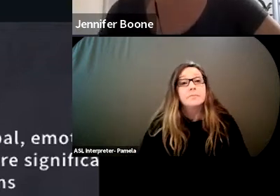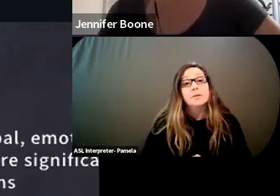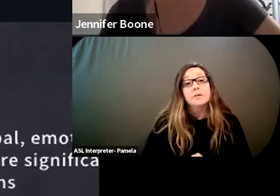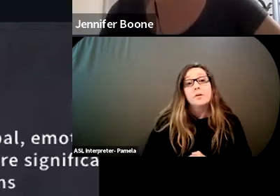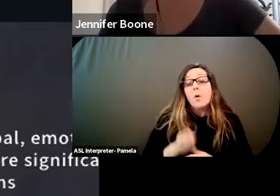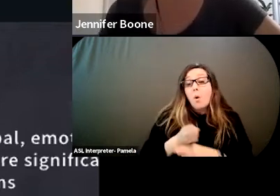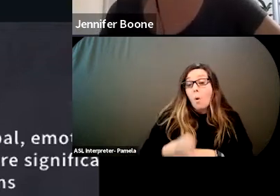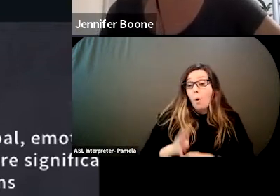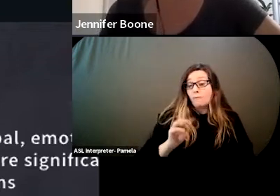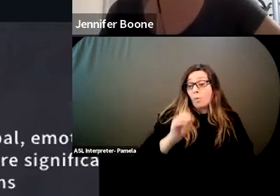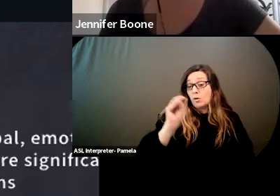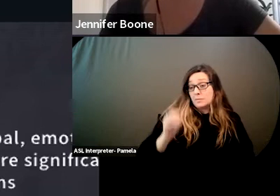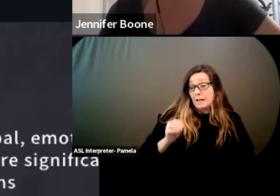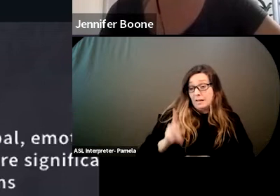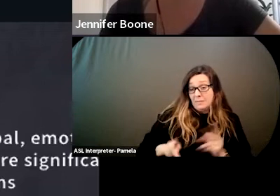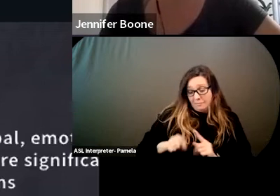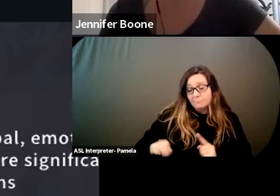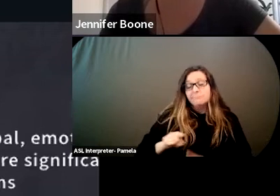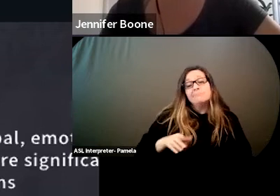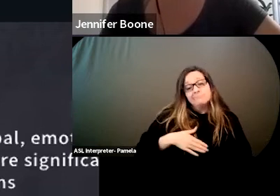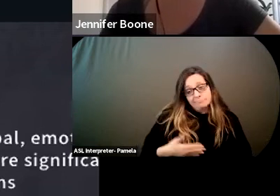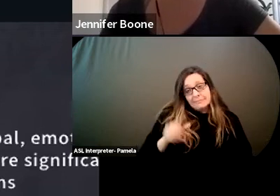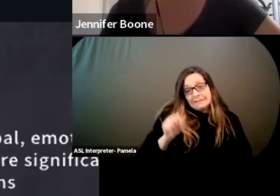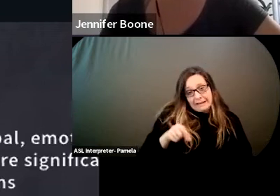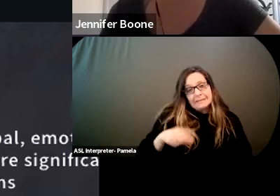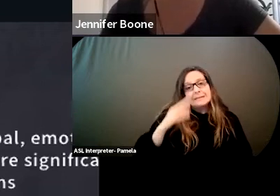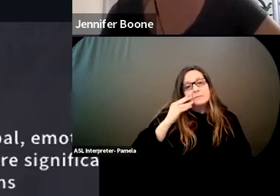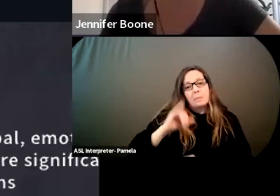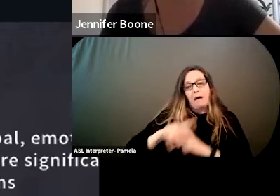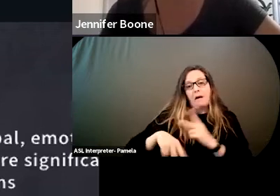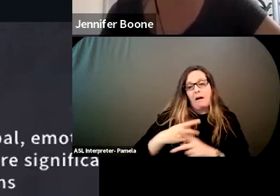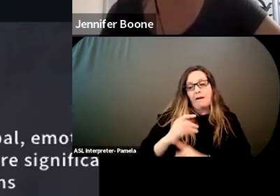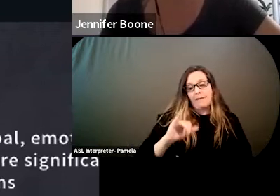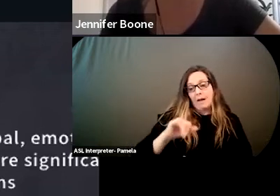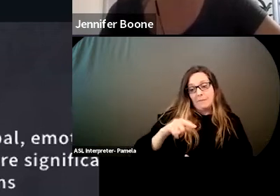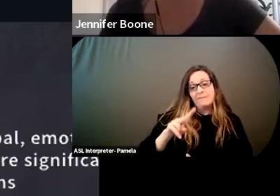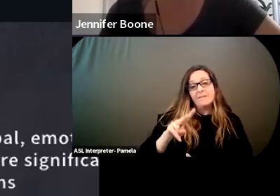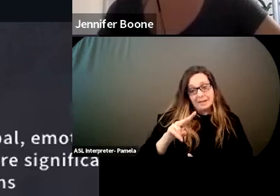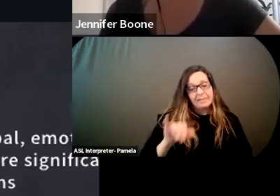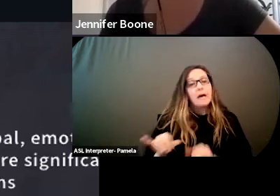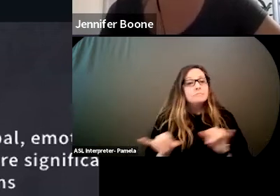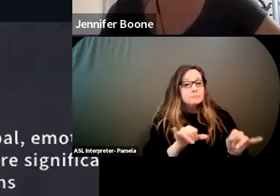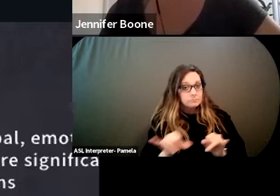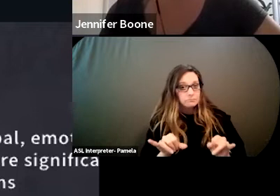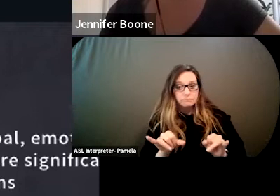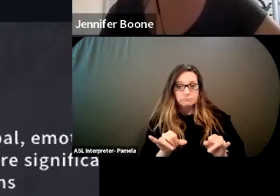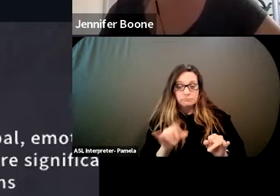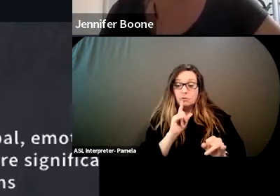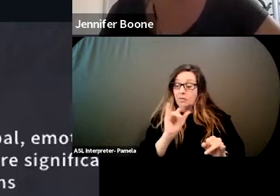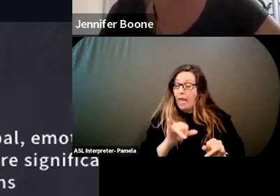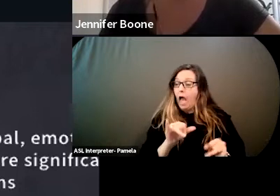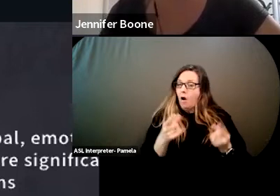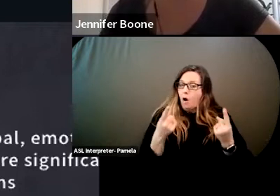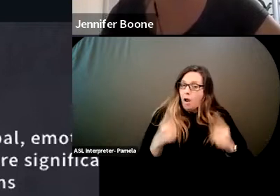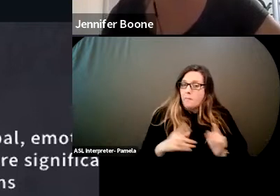indicated that they'd experienced some form of intimate partner violence, which confirms previous research findings that IPV is prevalent within queer male